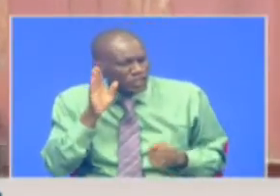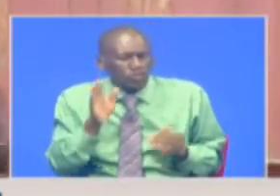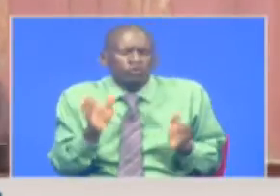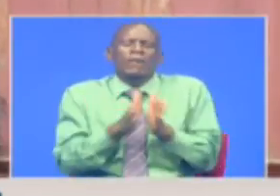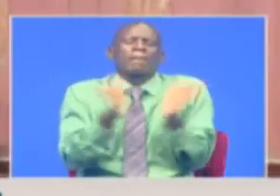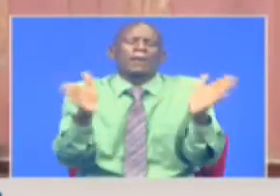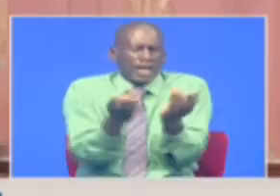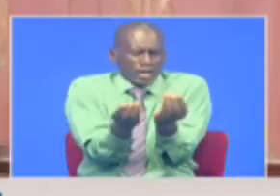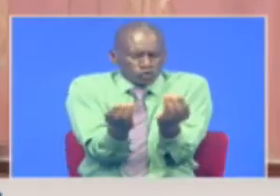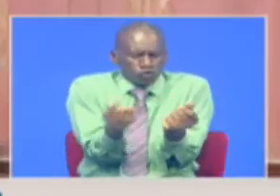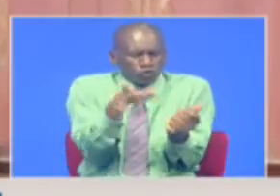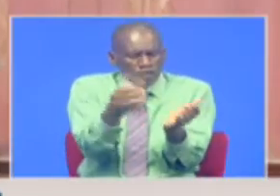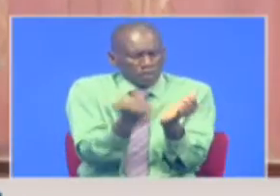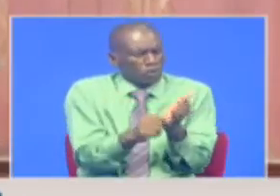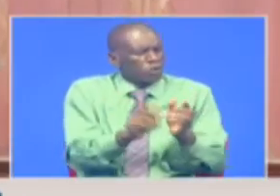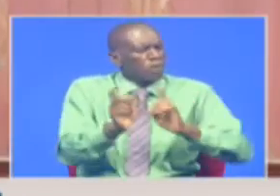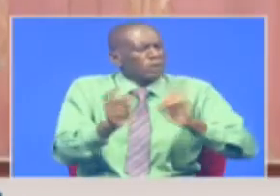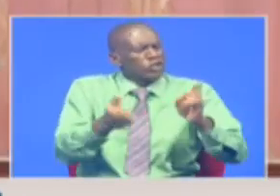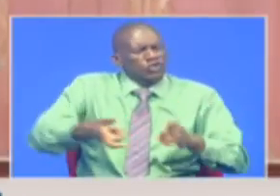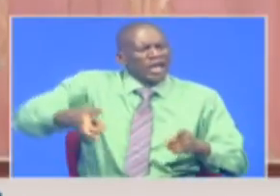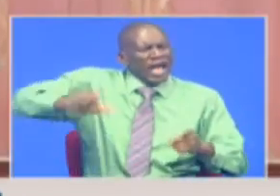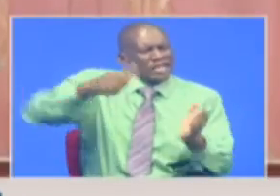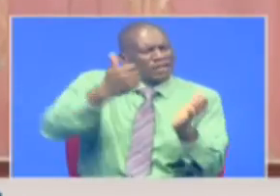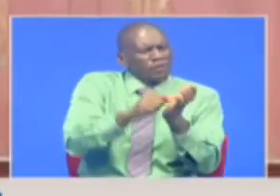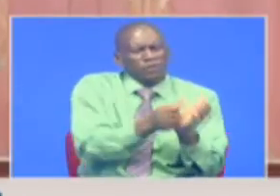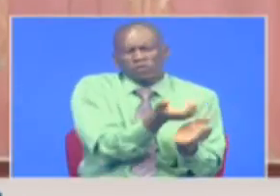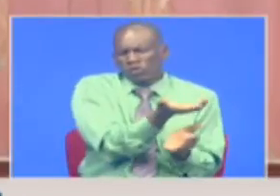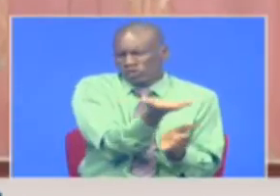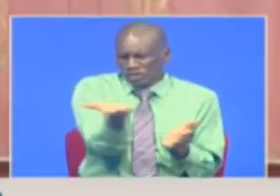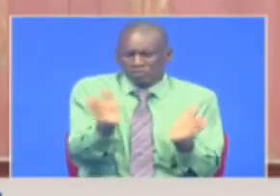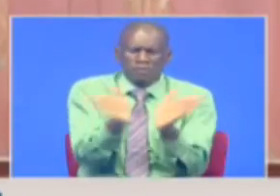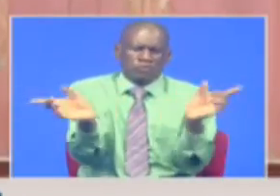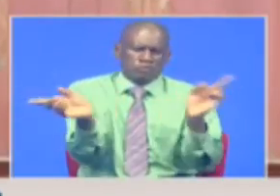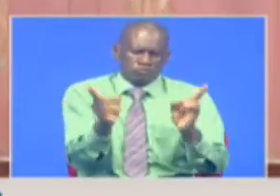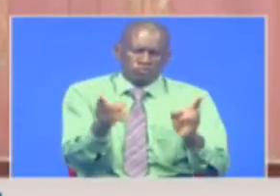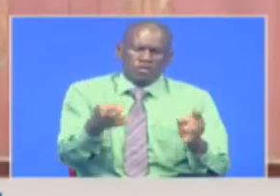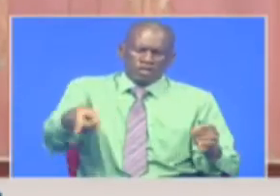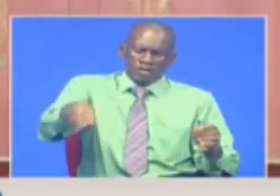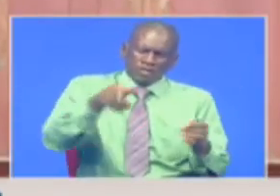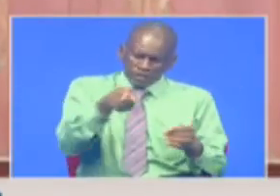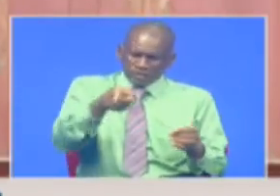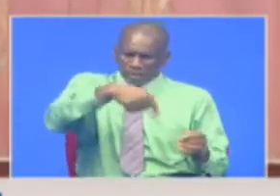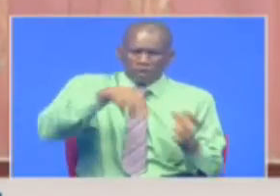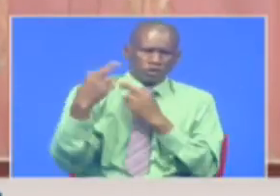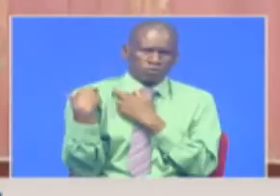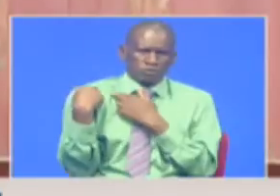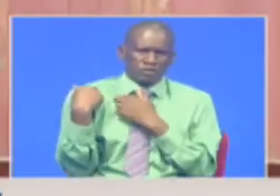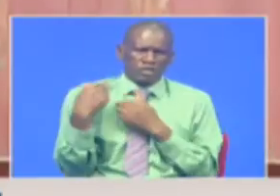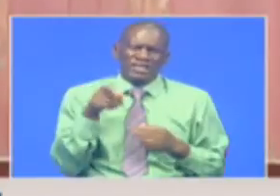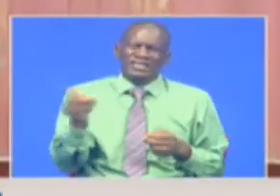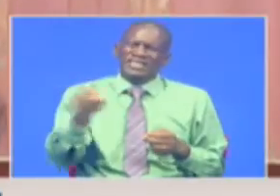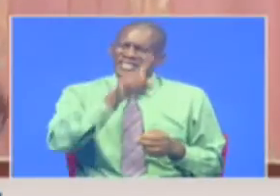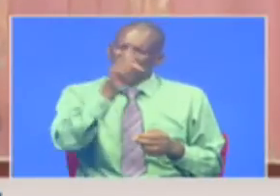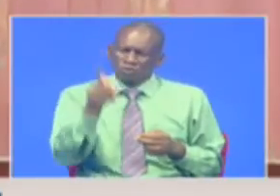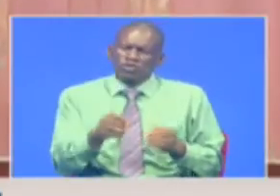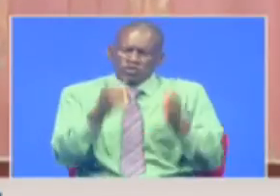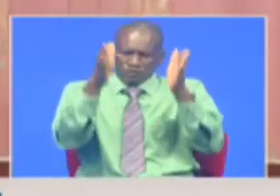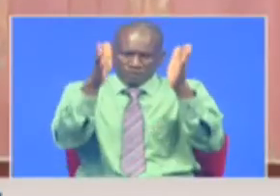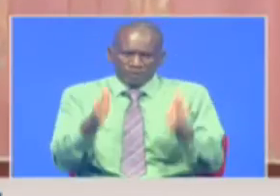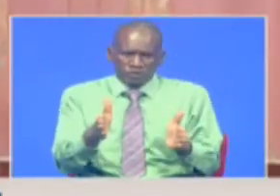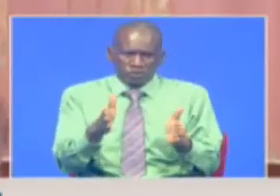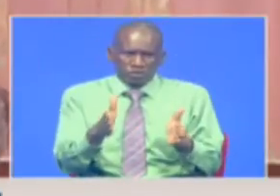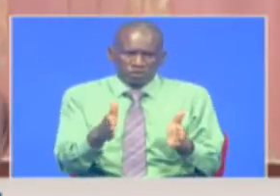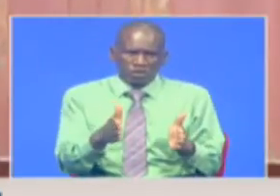zao, sio kuwaongezea shida. Hiyo ndio jukumu yetu. It is just a question of somebody taking